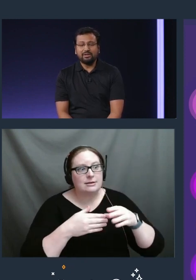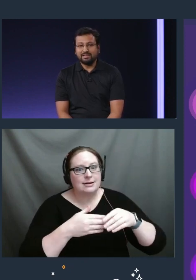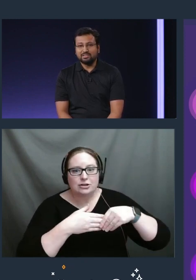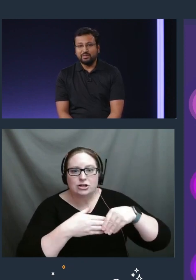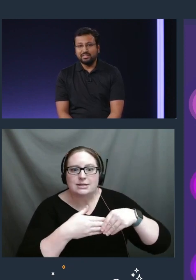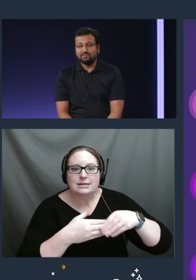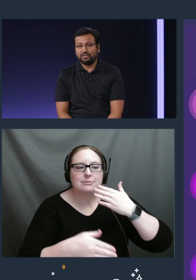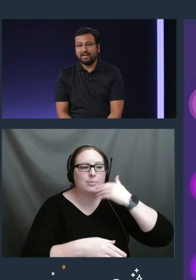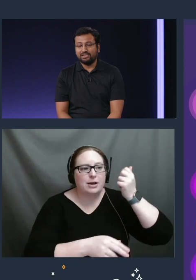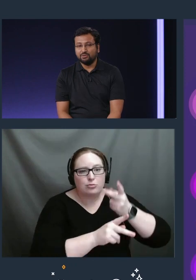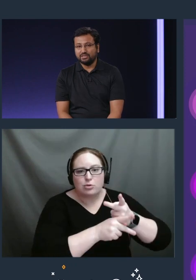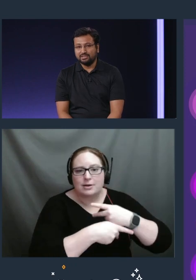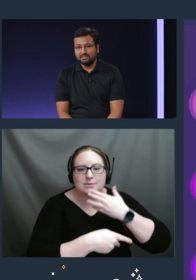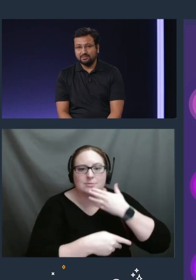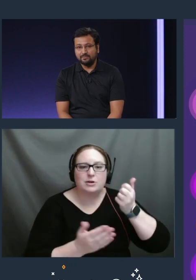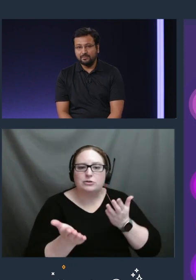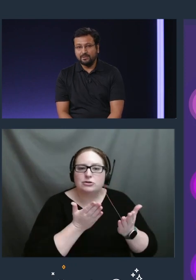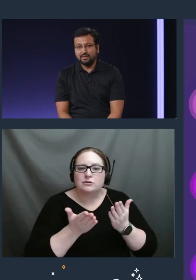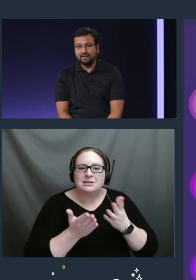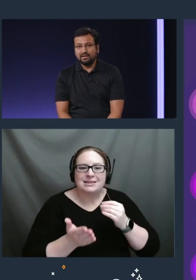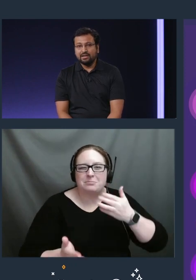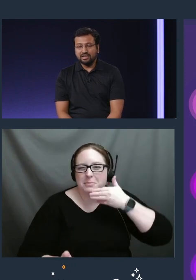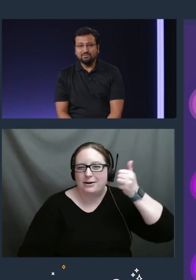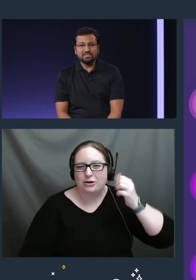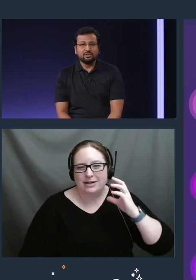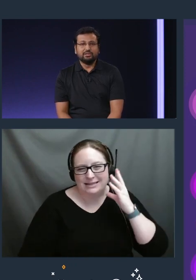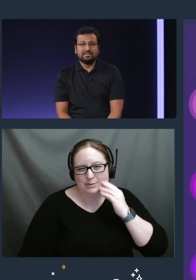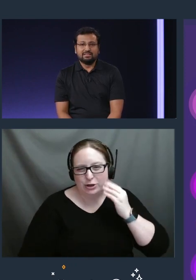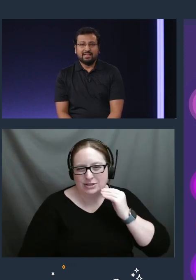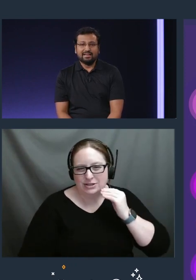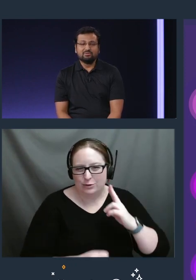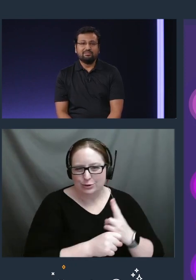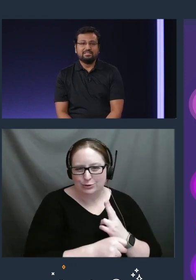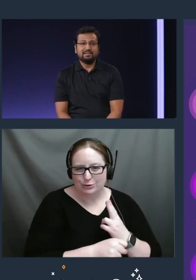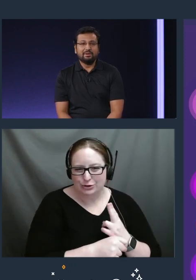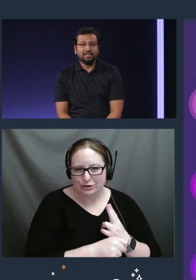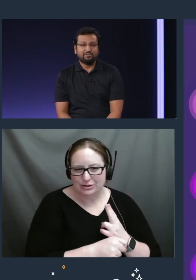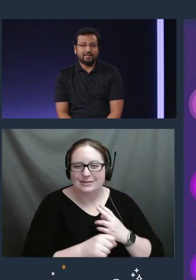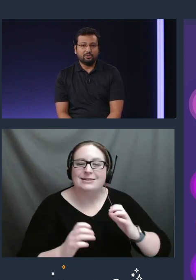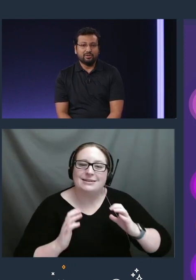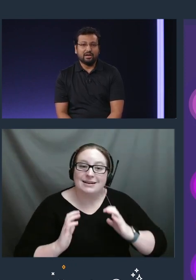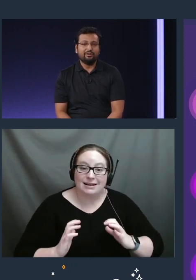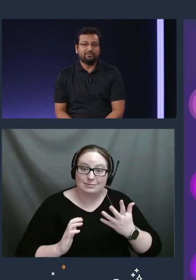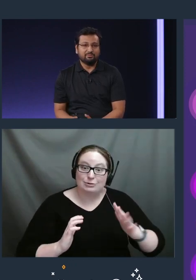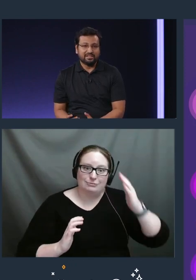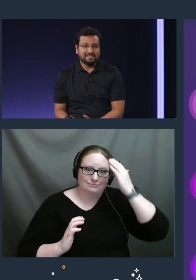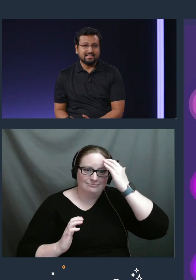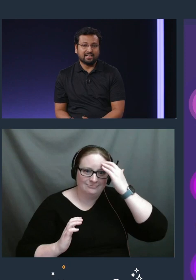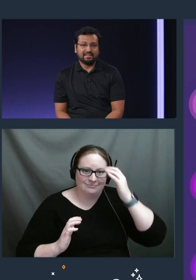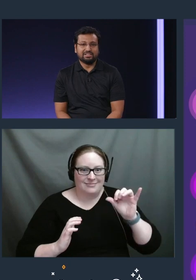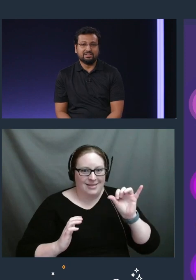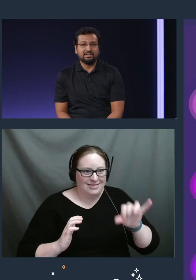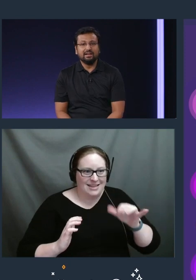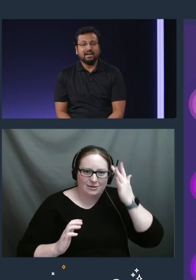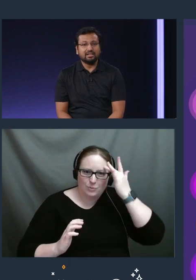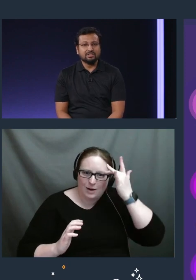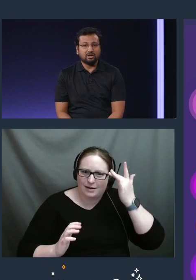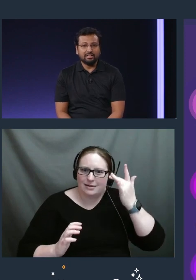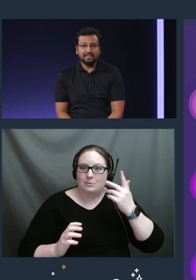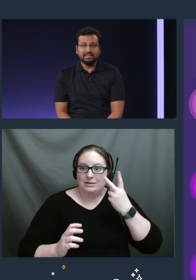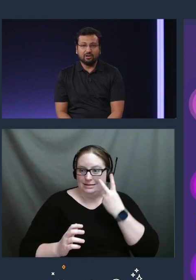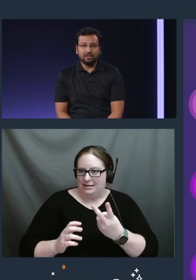overall a better experience for the end users. Customers know this, and that's why we see many of them moving away from traditional architectures